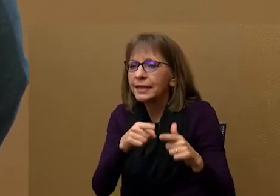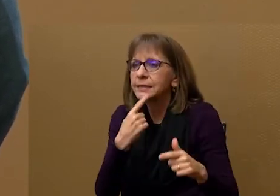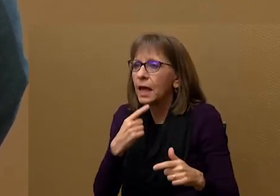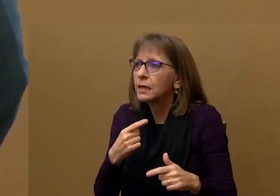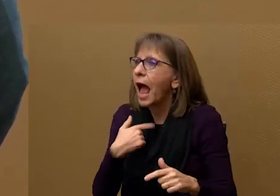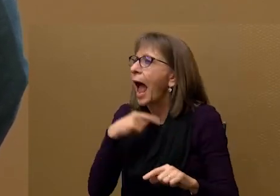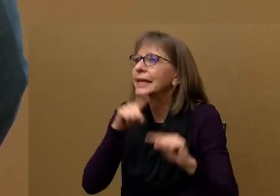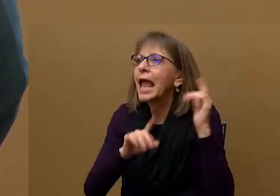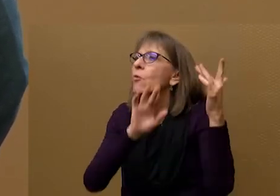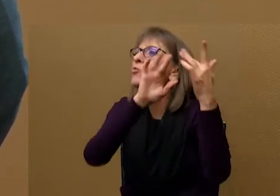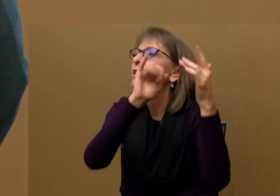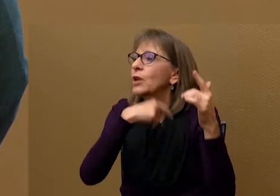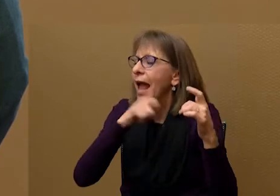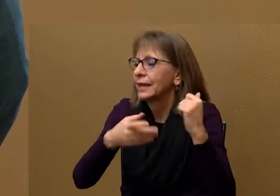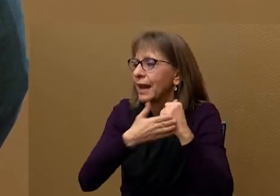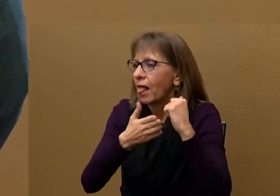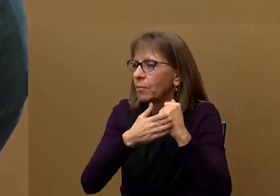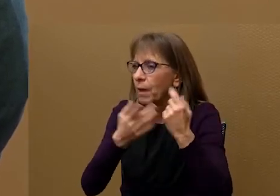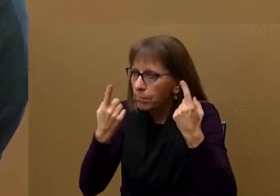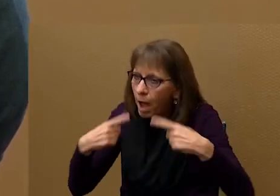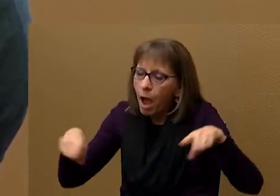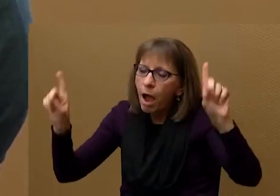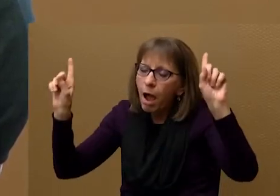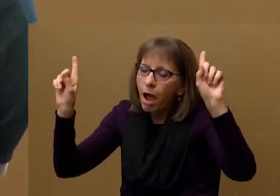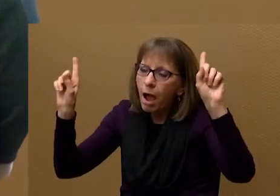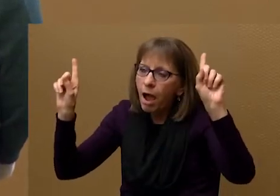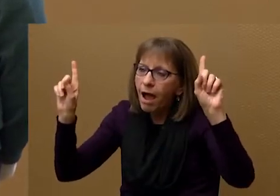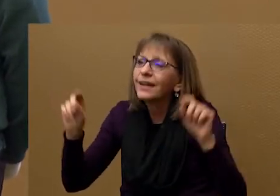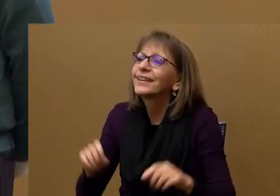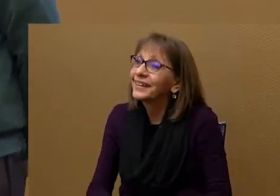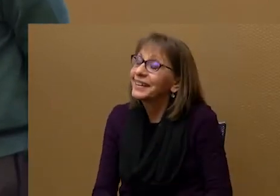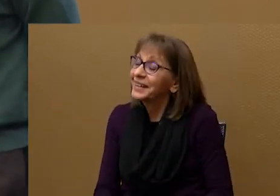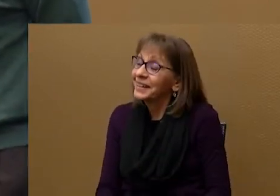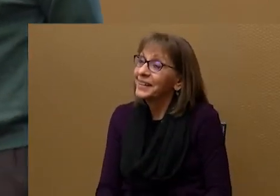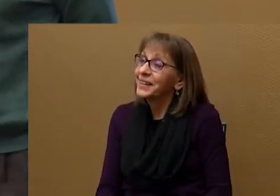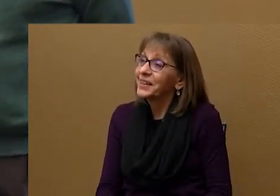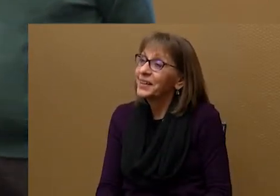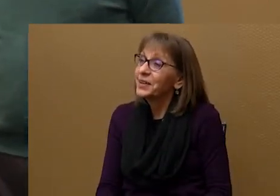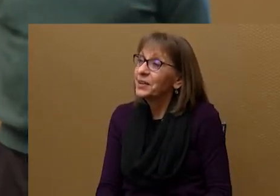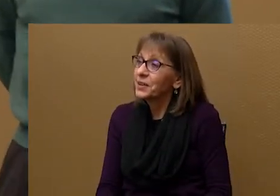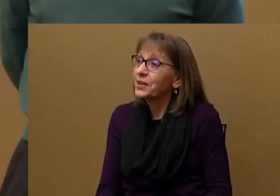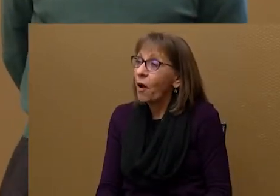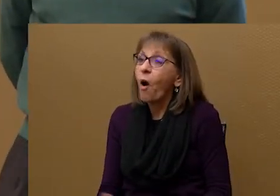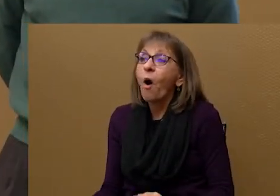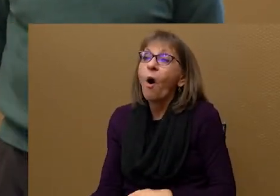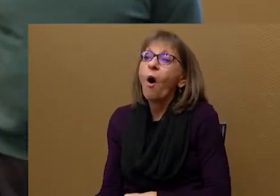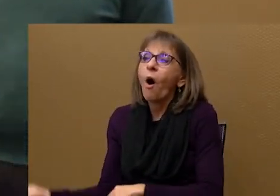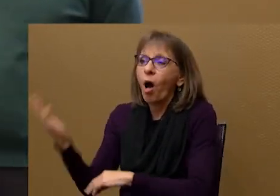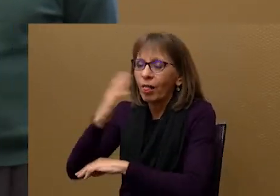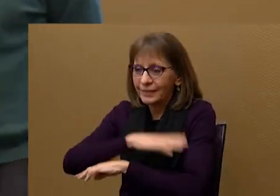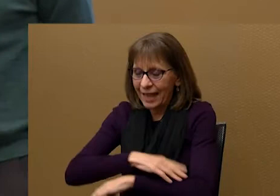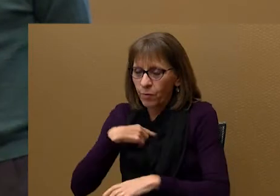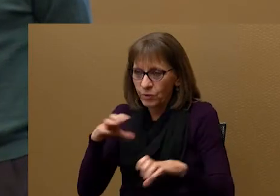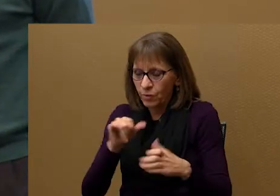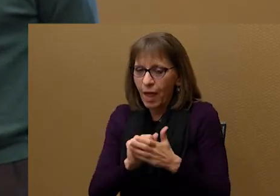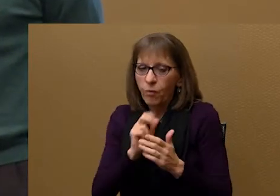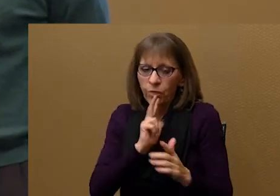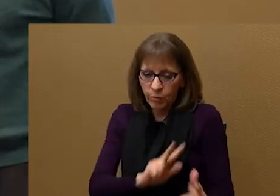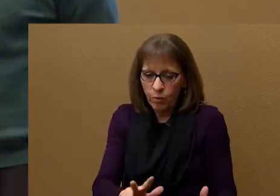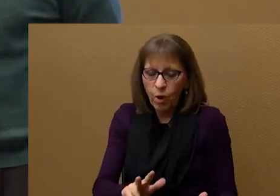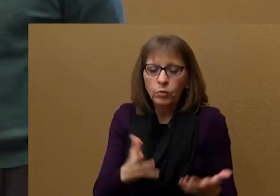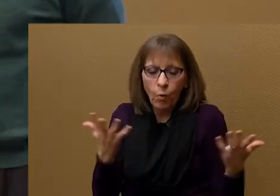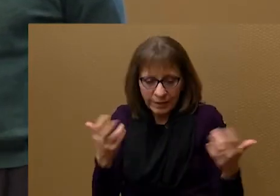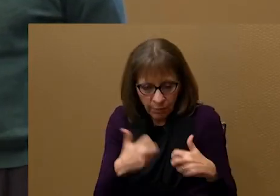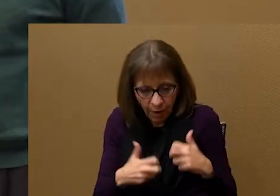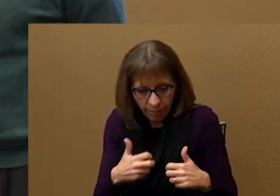I can't reach it. I need help. So we got there. But we're repeating that all day long to 3-year-olds. What is the problem?